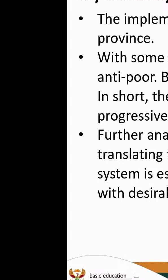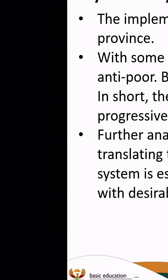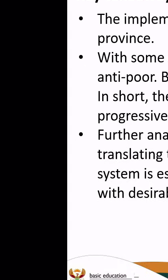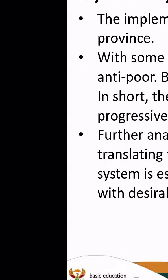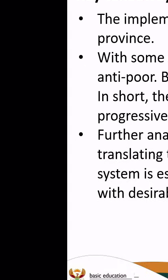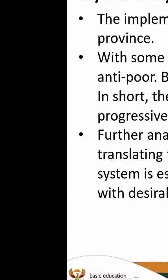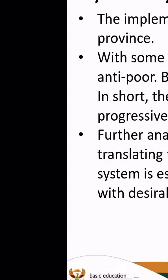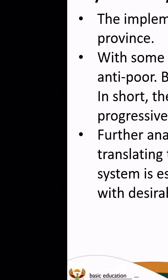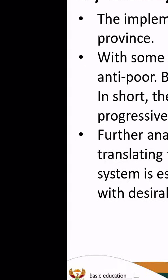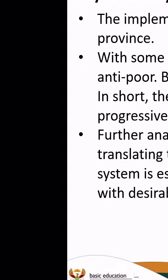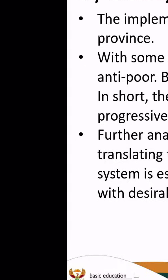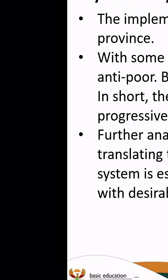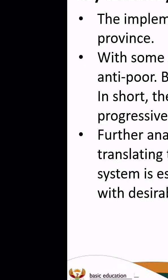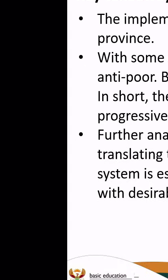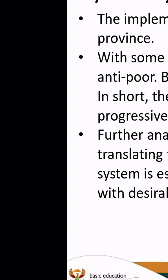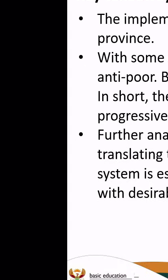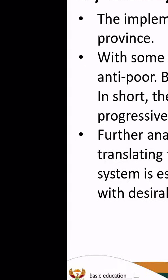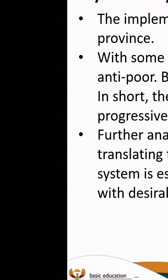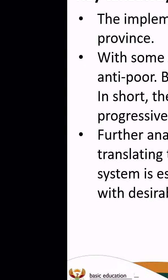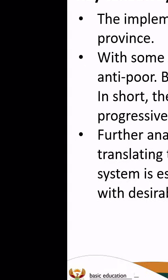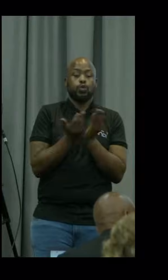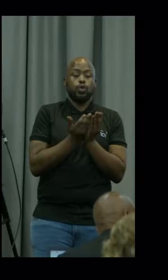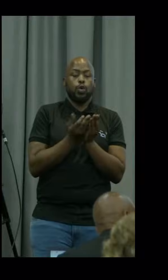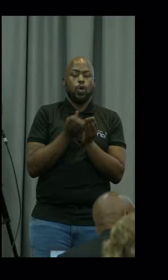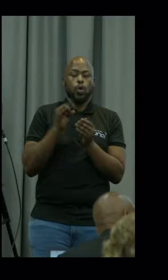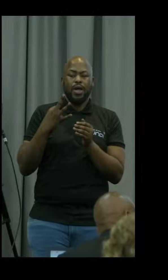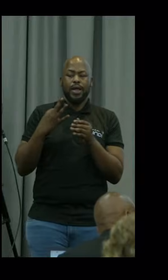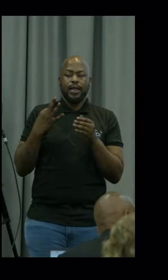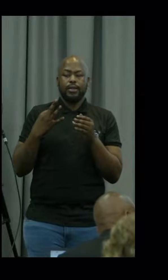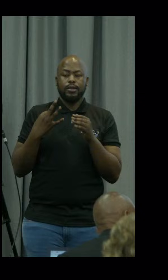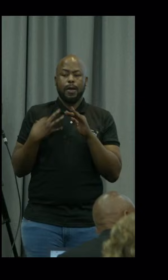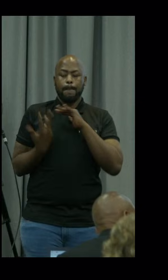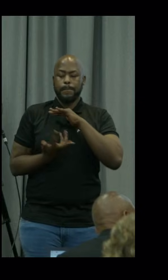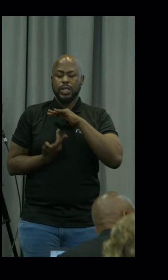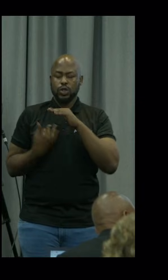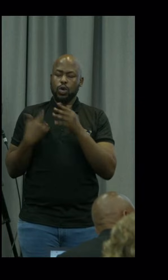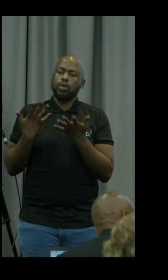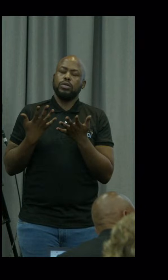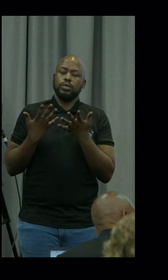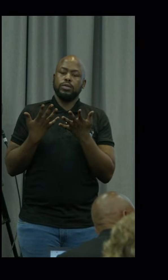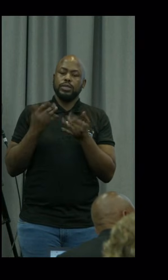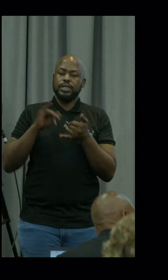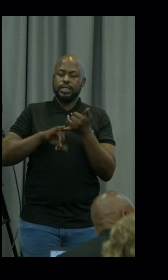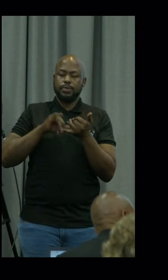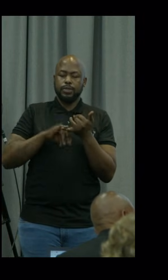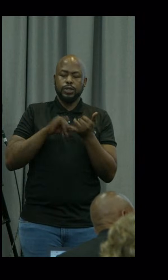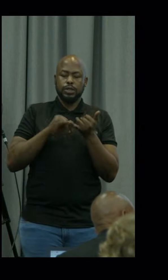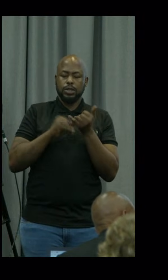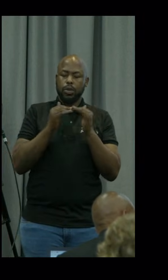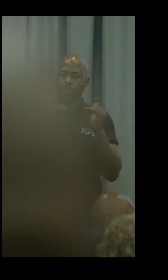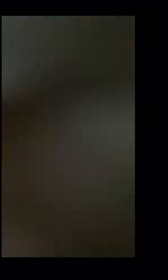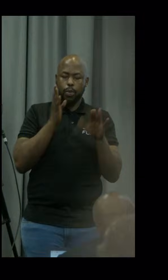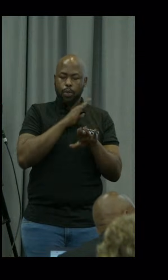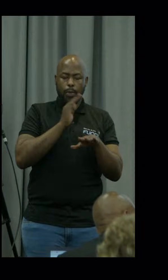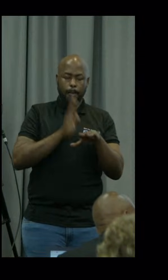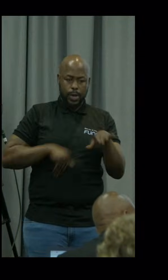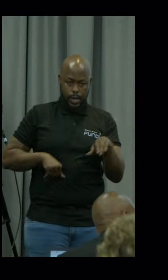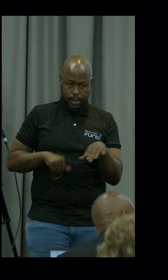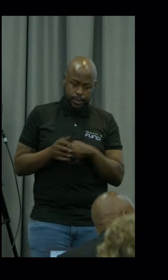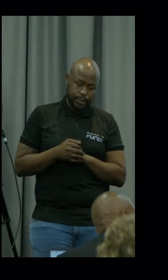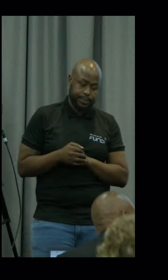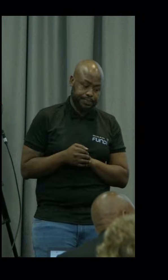less advantaged schools with desirable subject diversity are not unduly penalized. So one